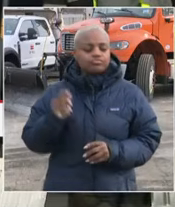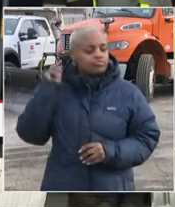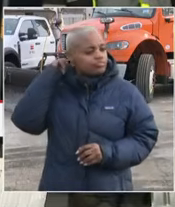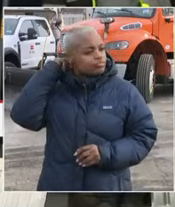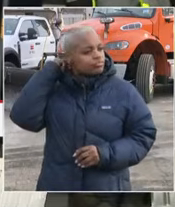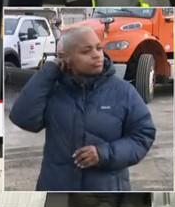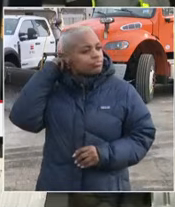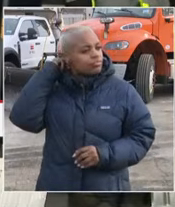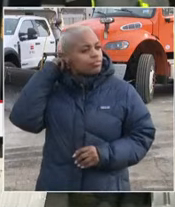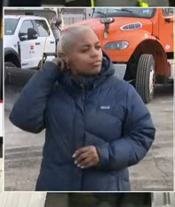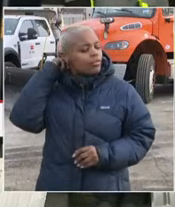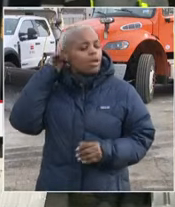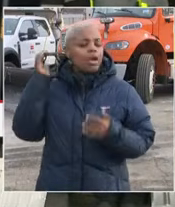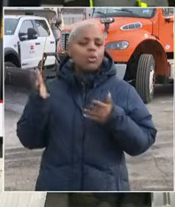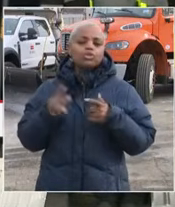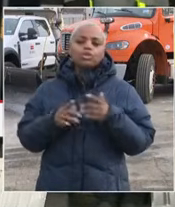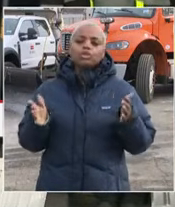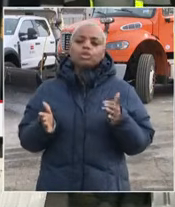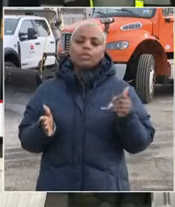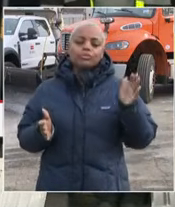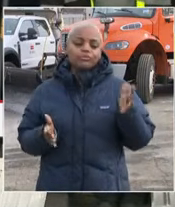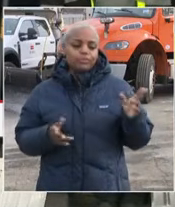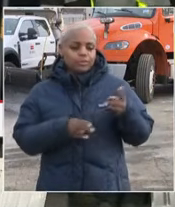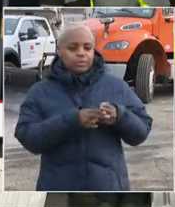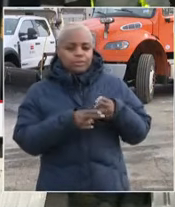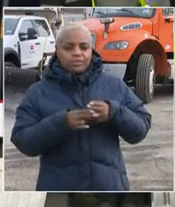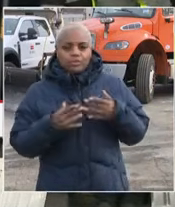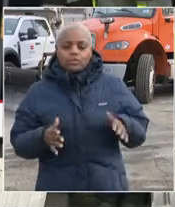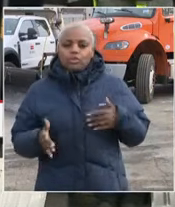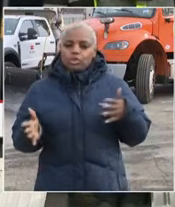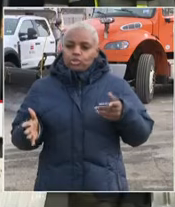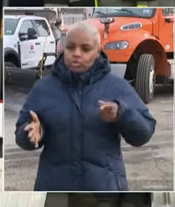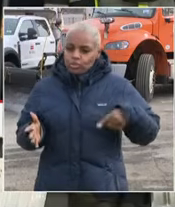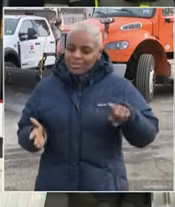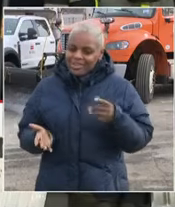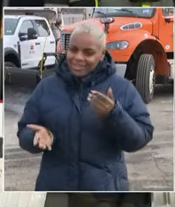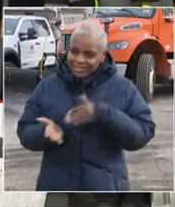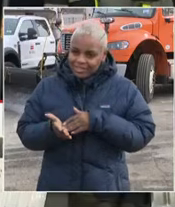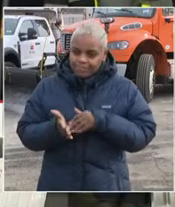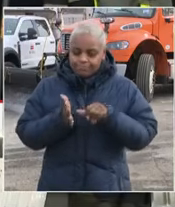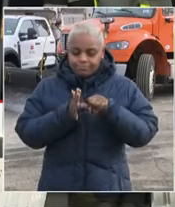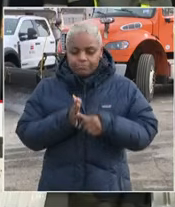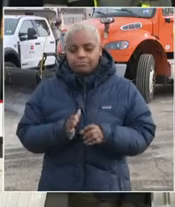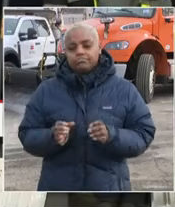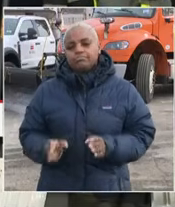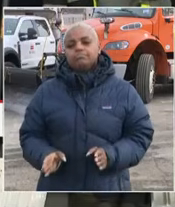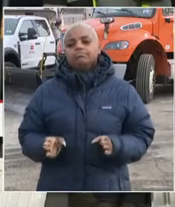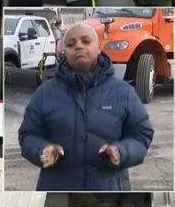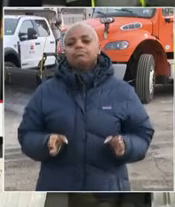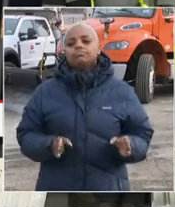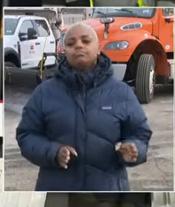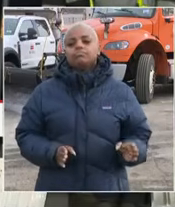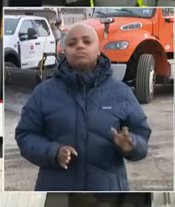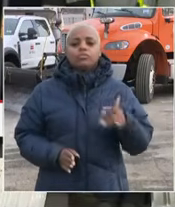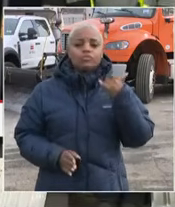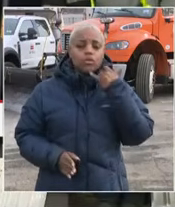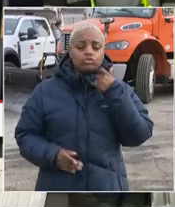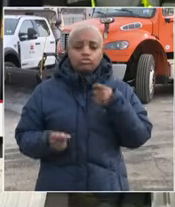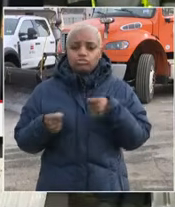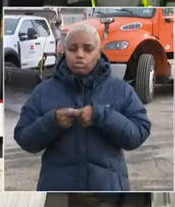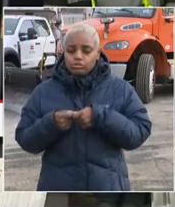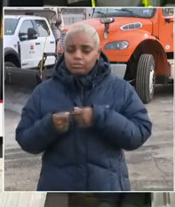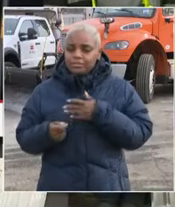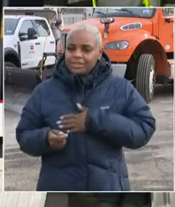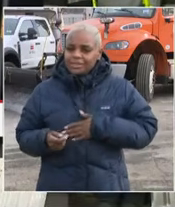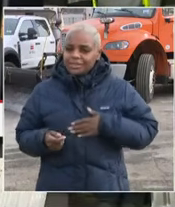talked about, I want to encourage residents to be prepared. It can be as simple as making sure your phone is charged. I love the mayor's